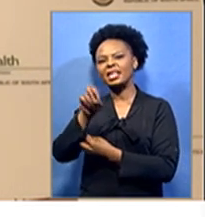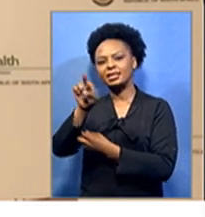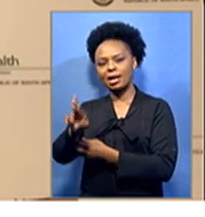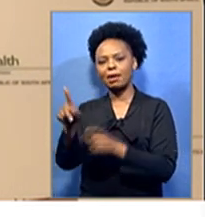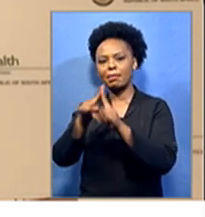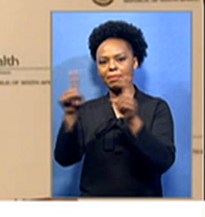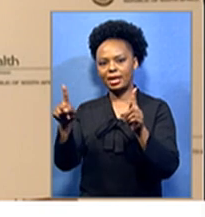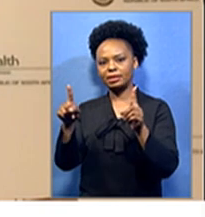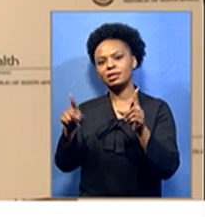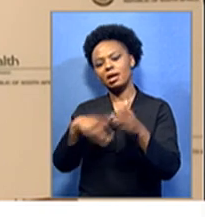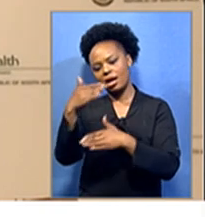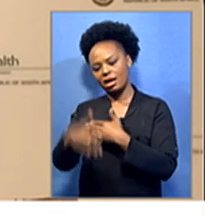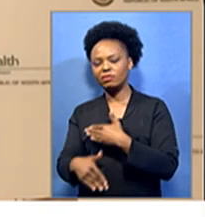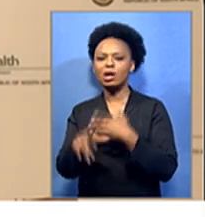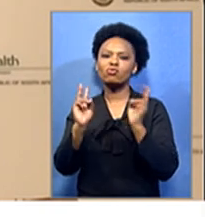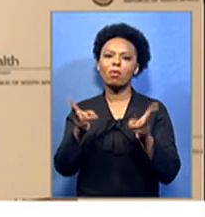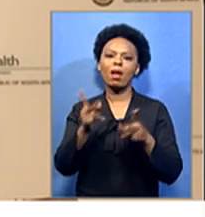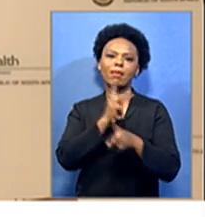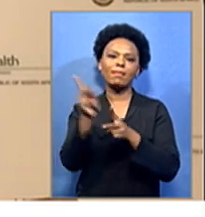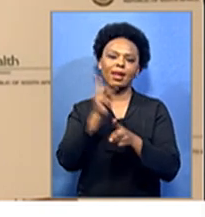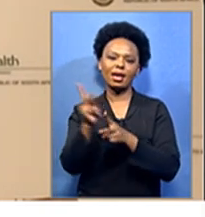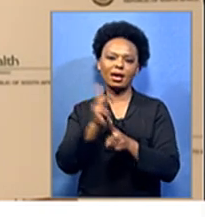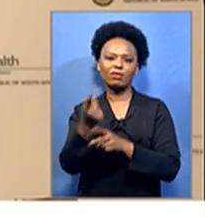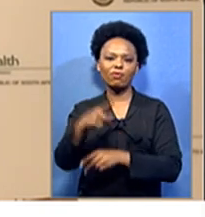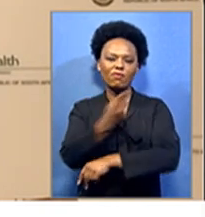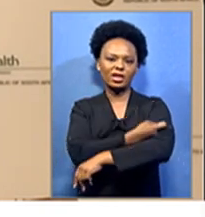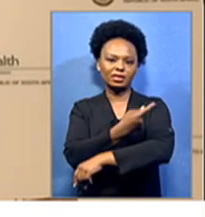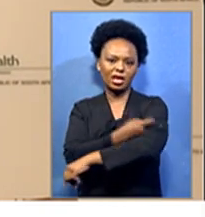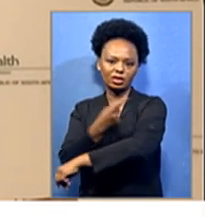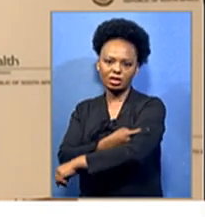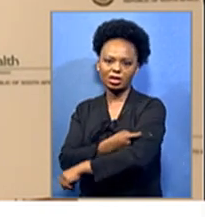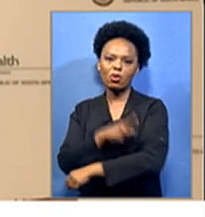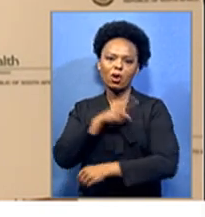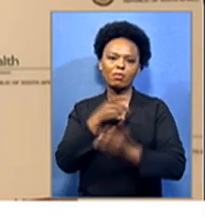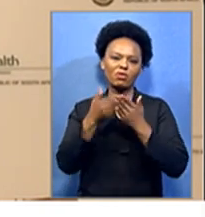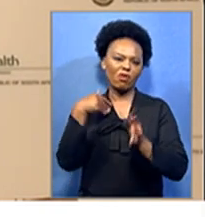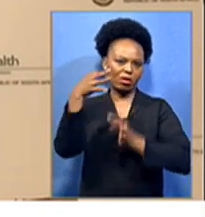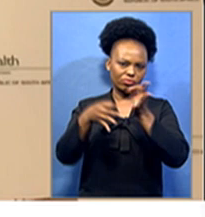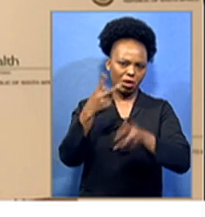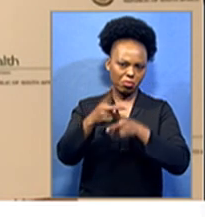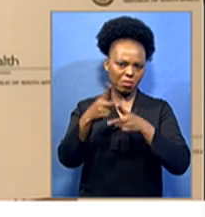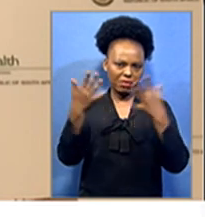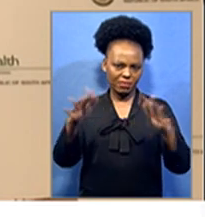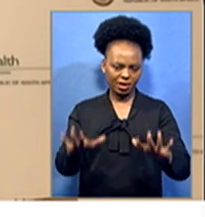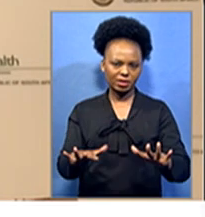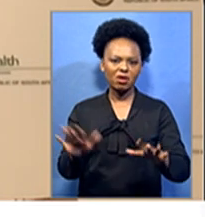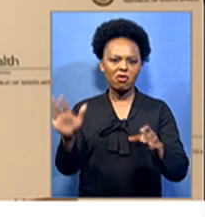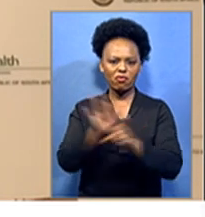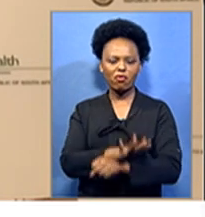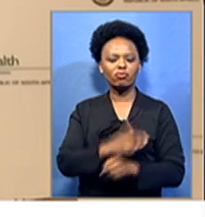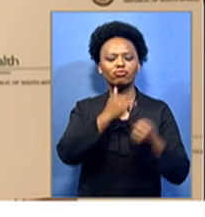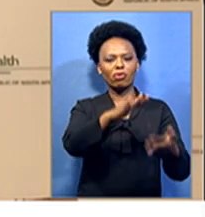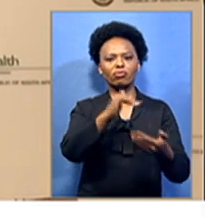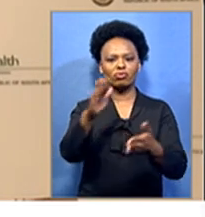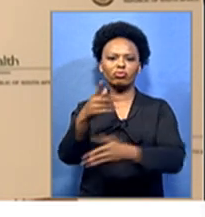through the normal plan for vaccination, which is what we had planned, and therefore it's a full vaccination program. But